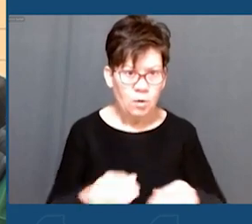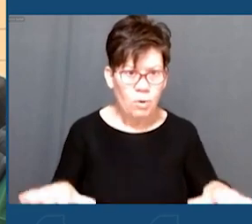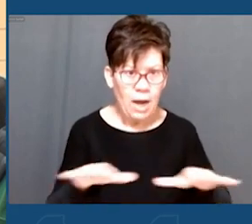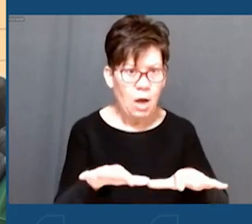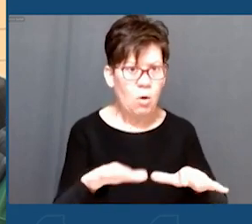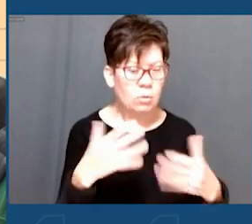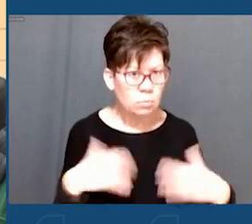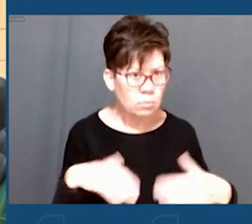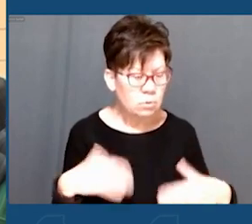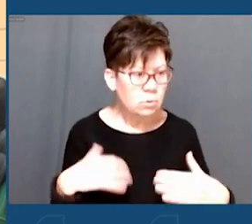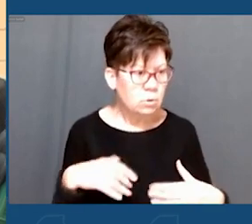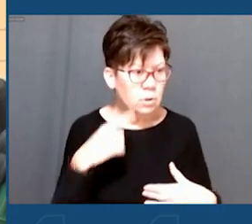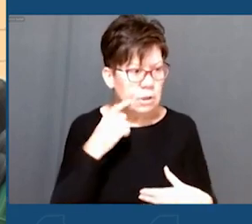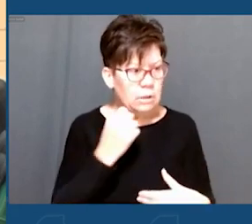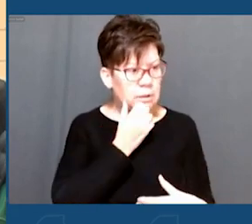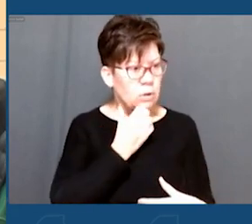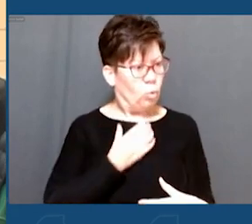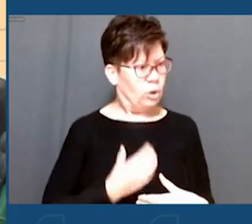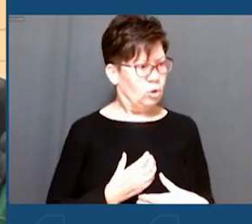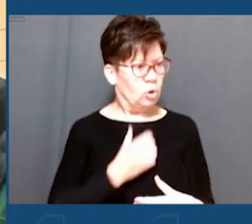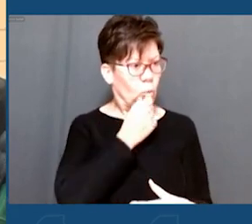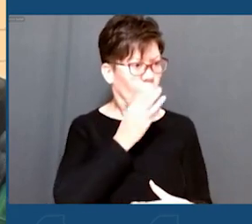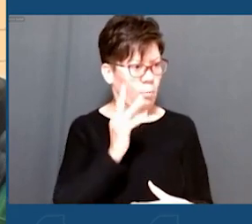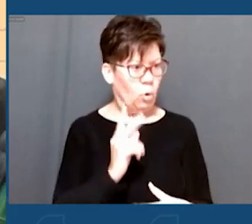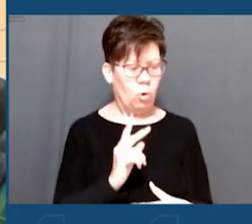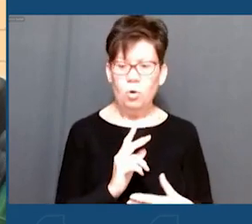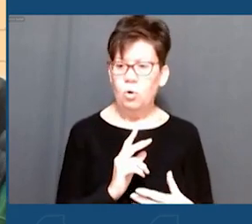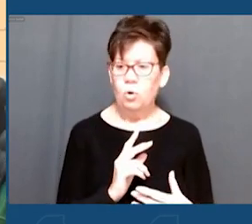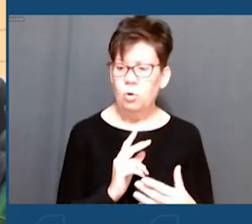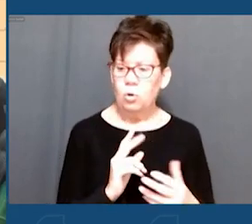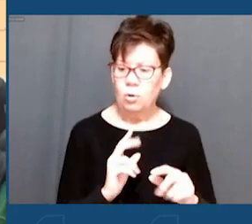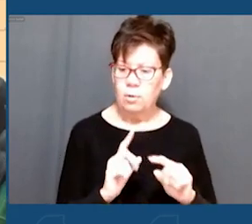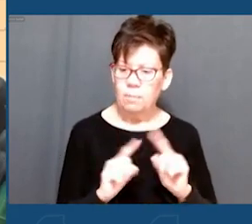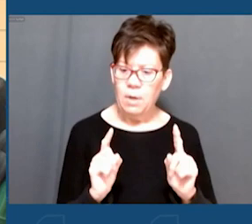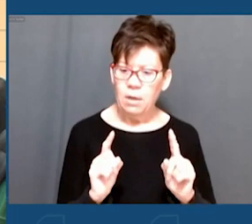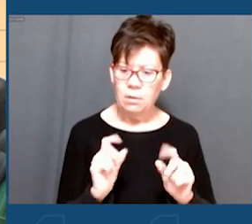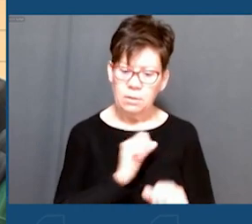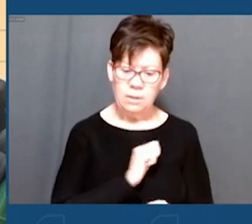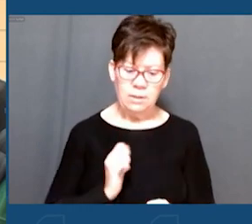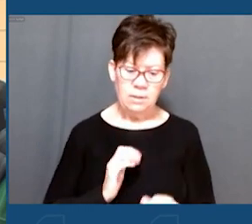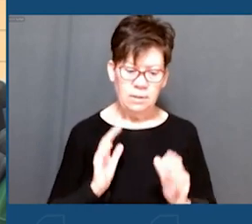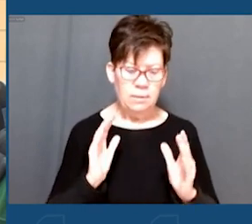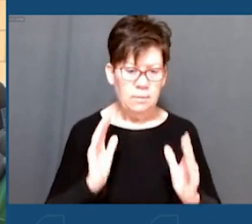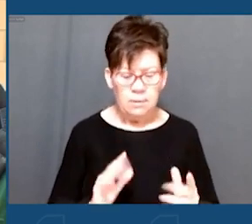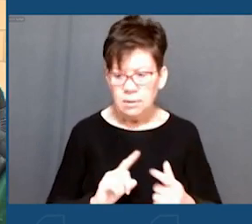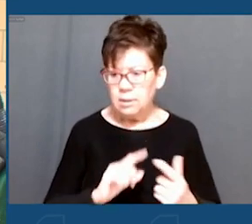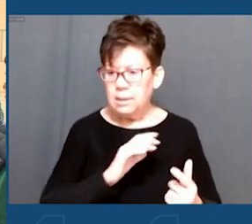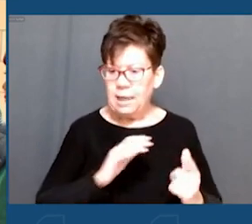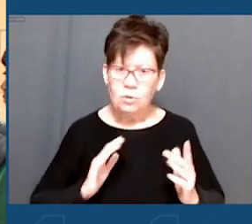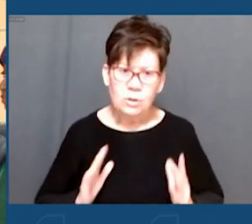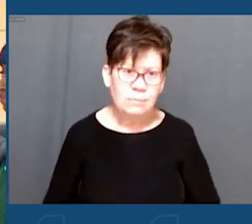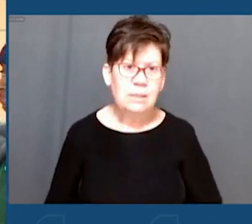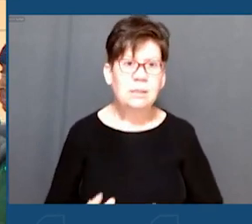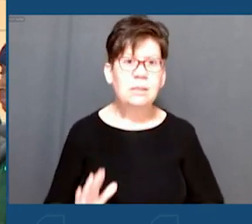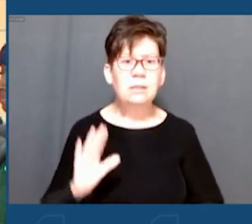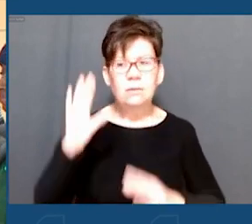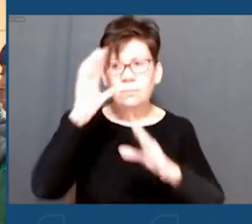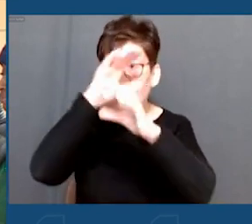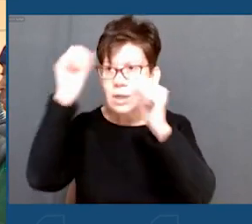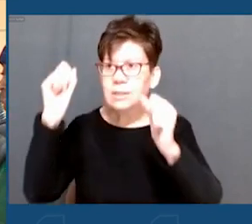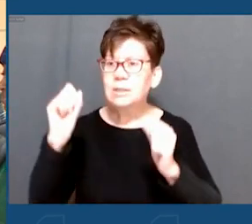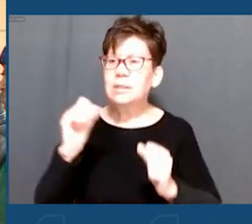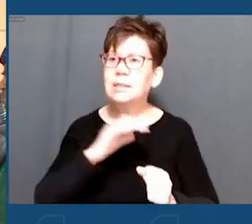there, but short of that, working with our assembly member, our congressman, our borough president, and our